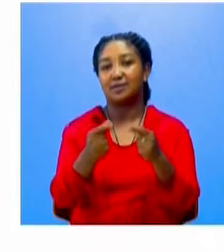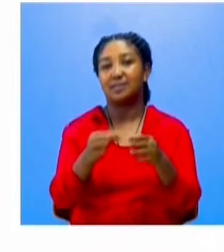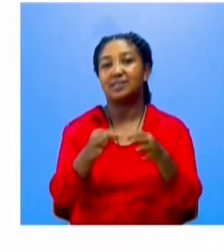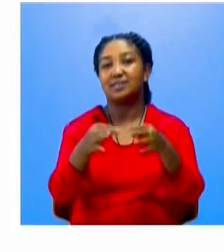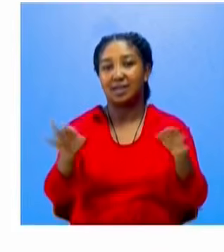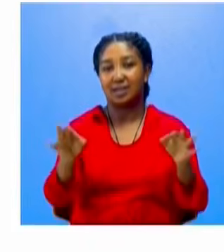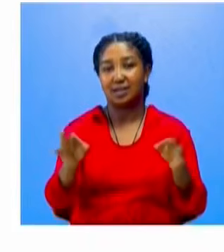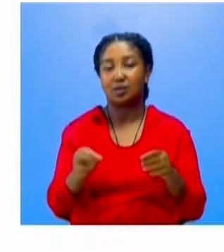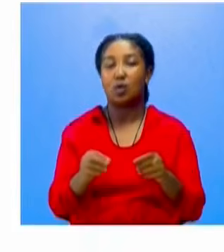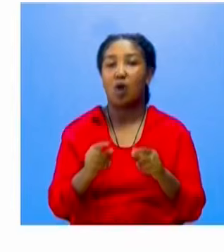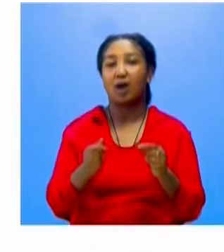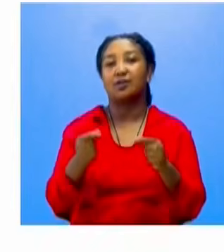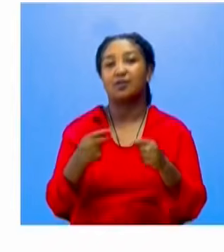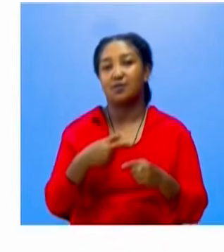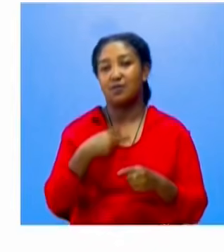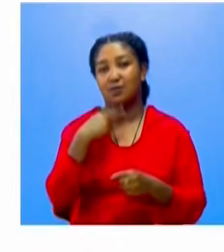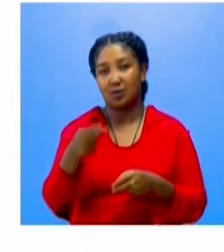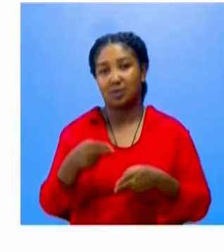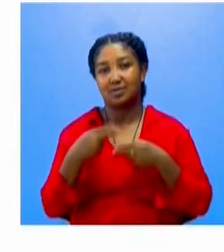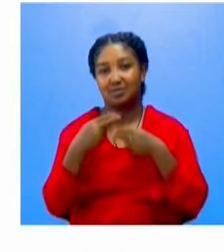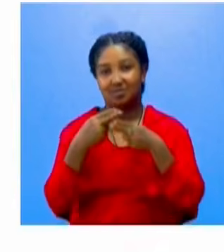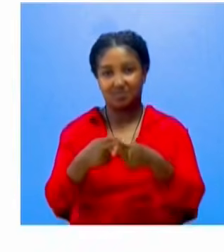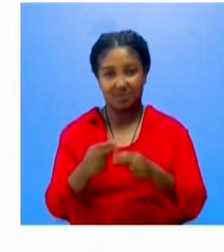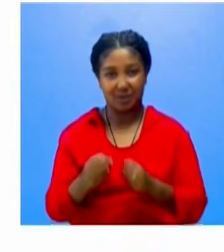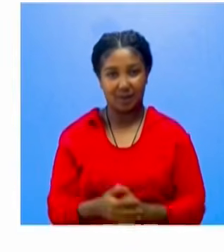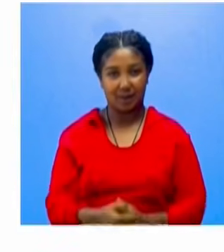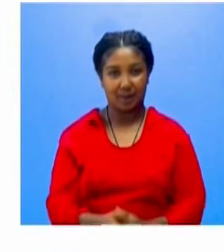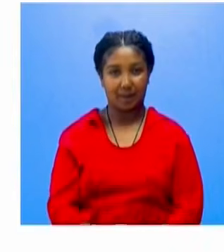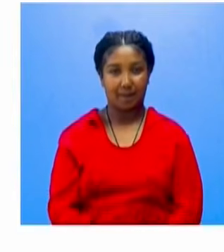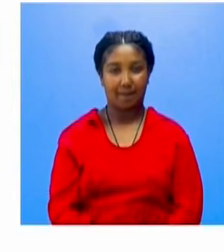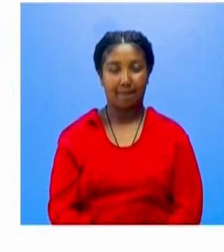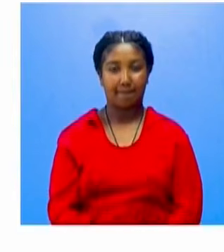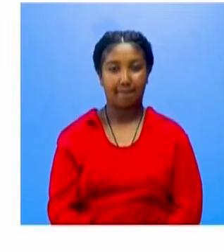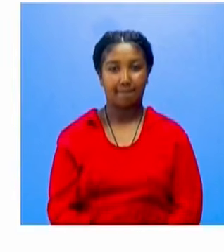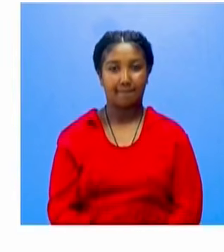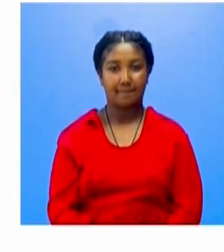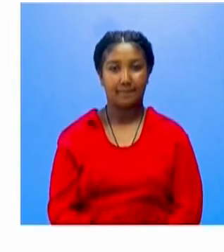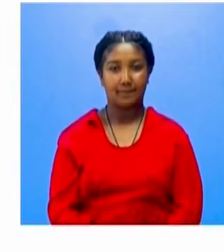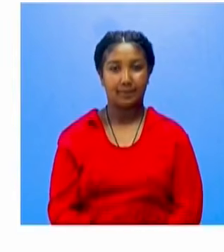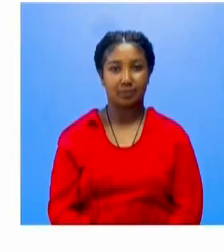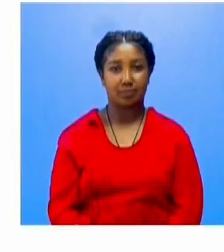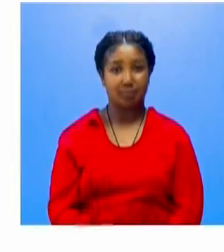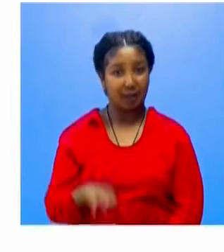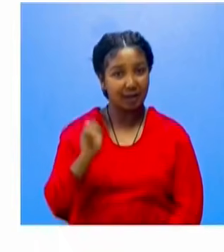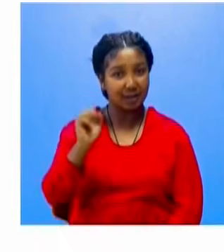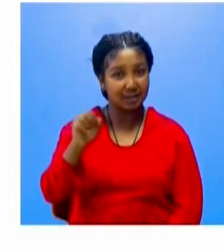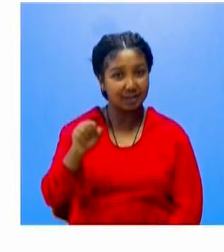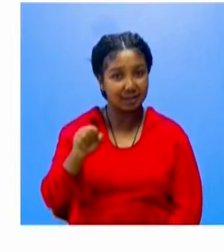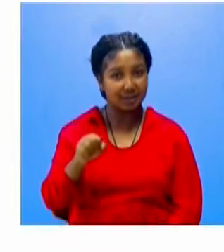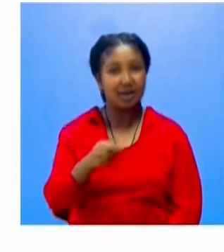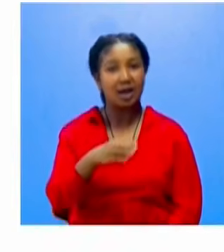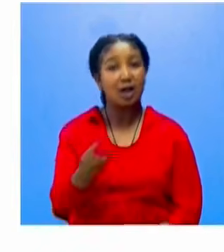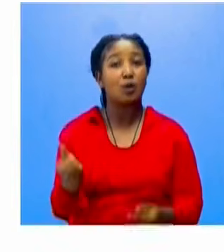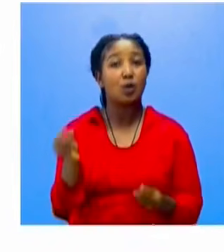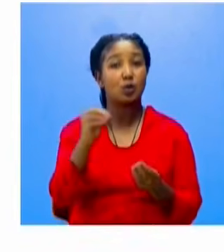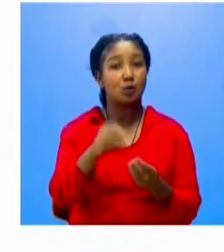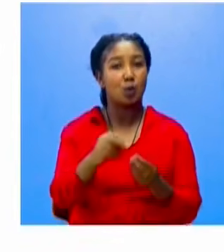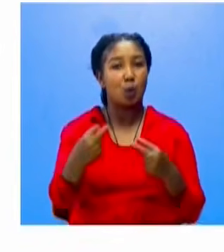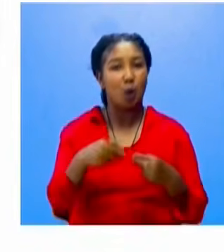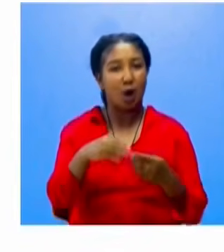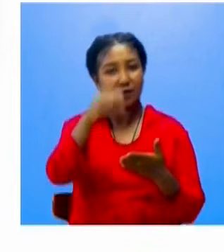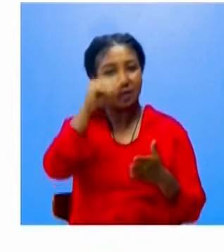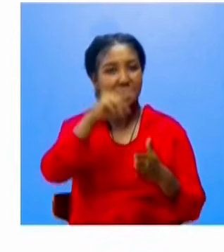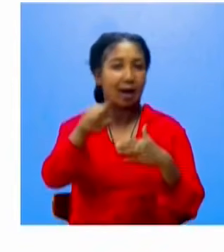Active voice. Active voice. Yes? And also we have